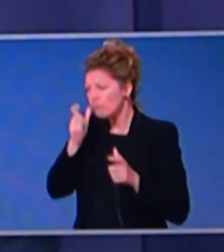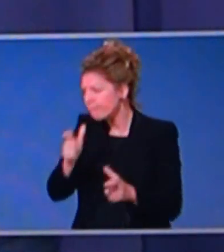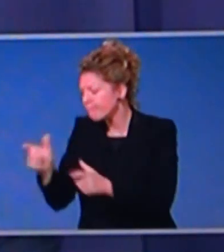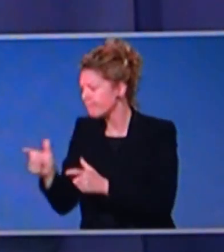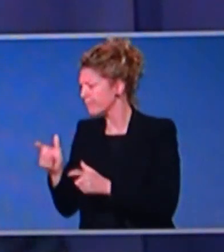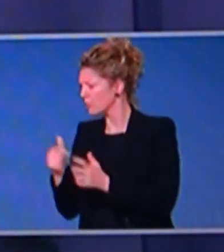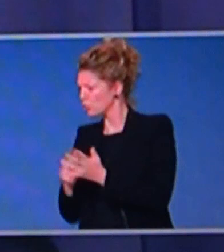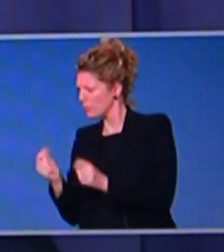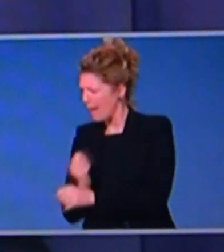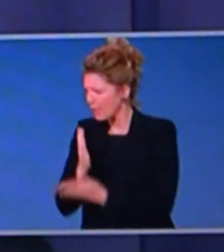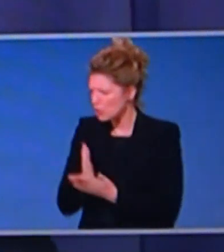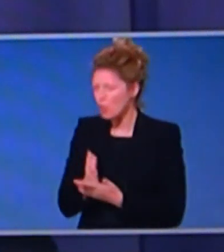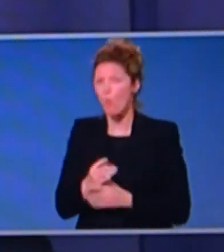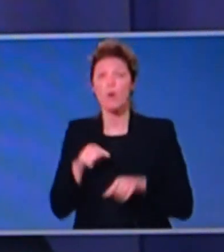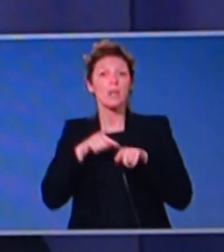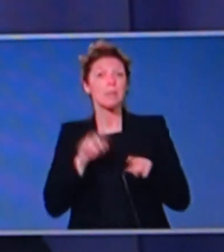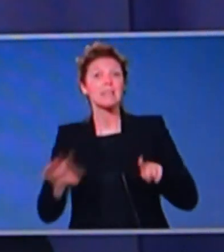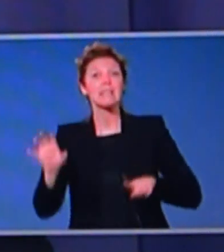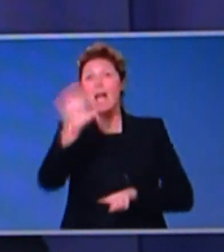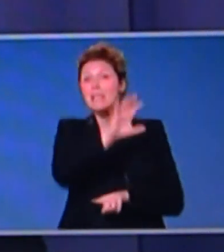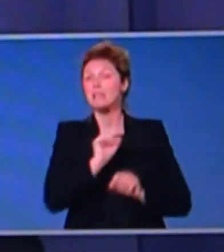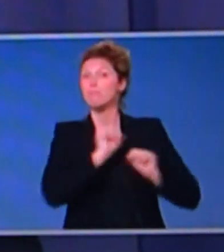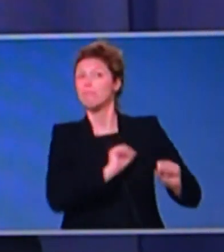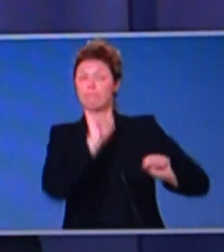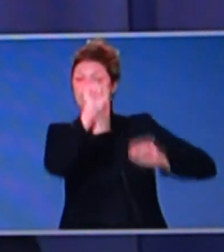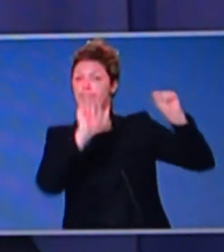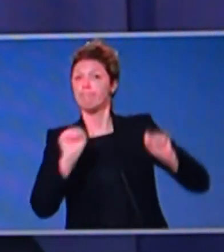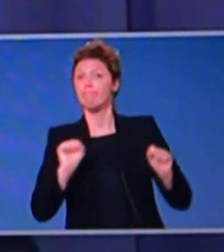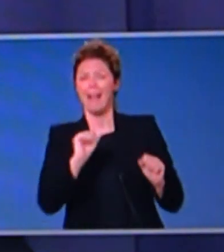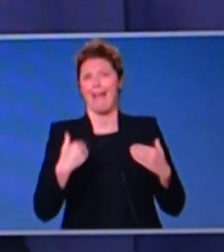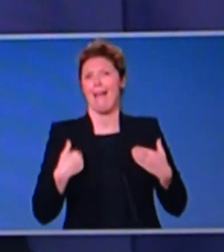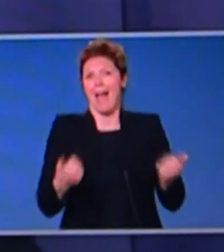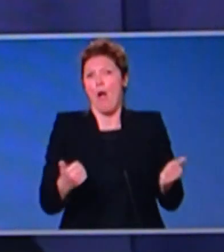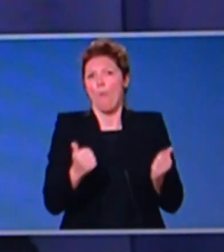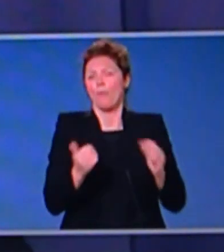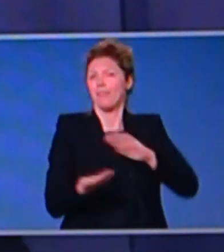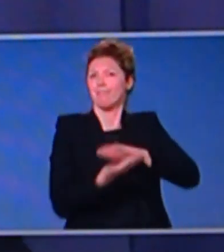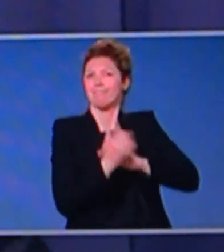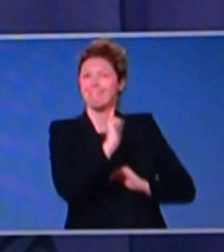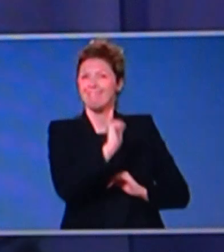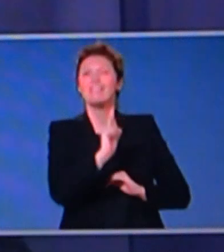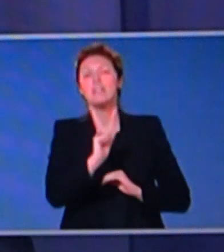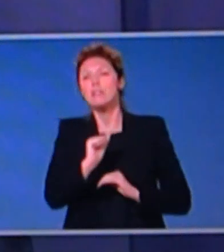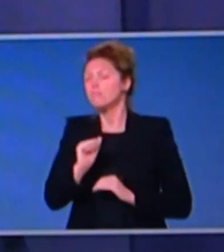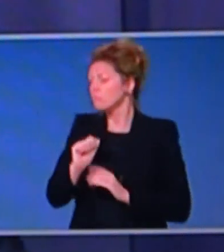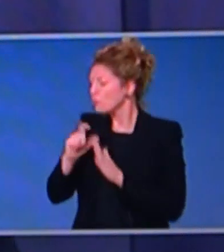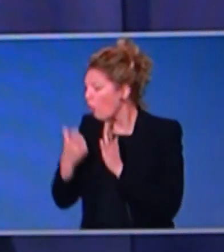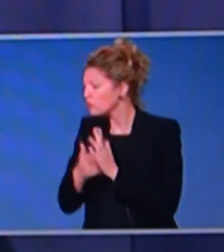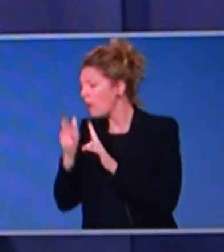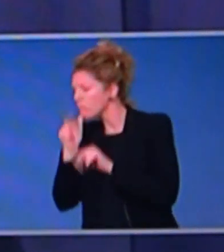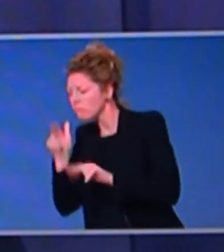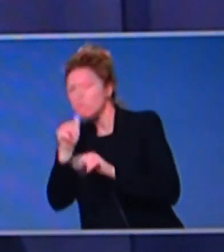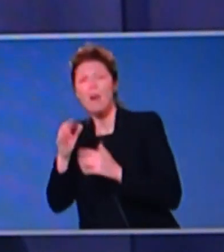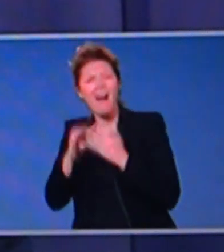and those things. The State Health Department has the public health response in that facility, and they do their job. We do our